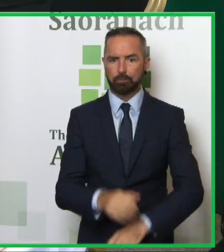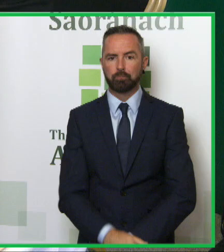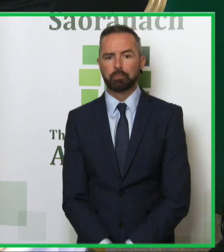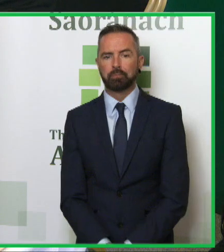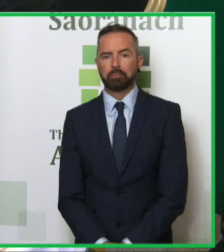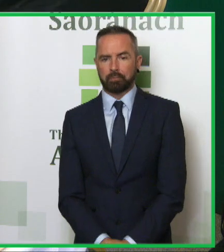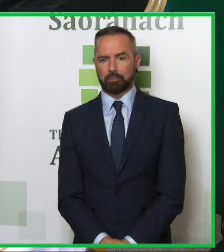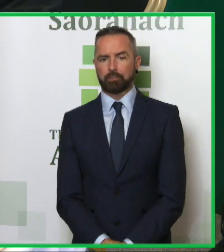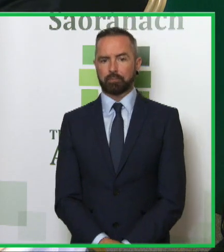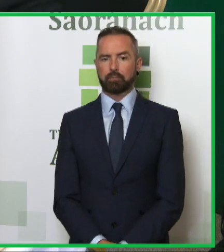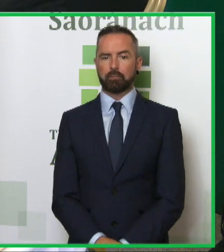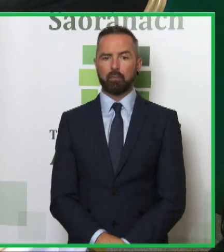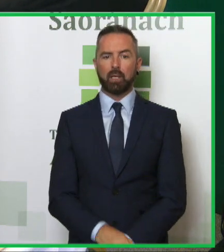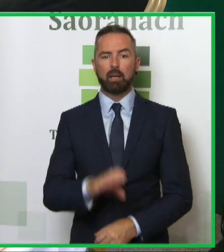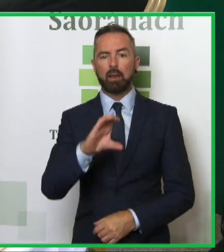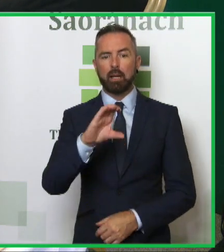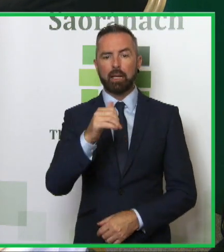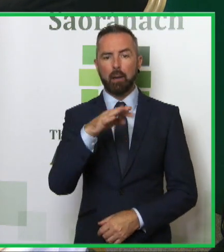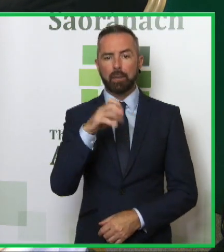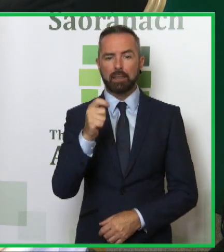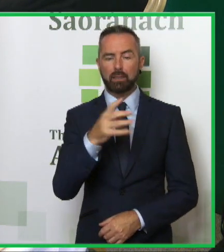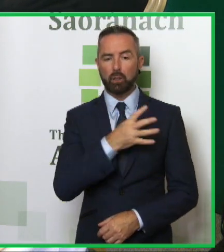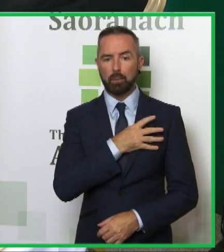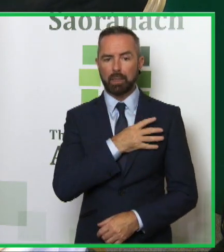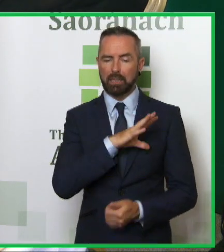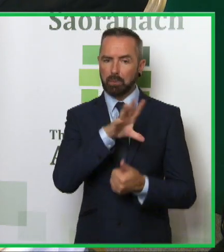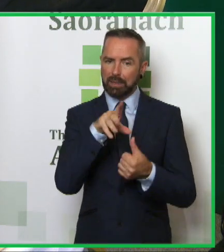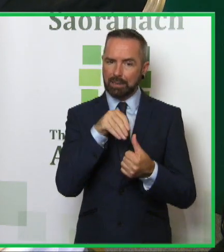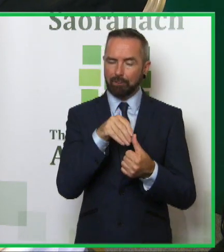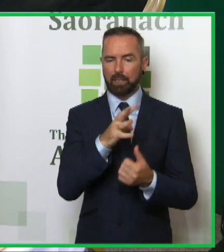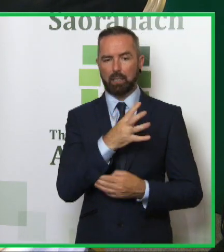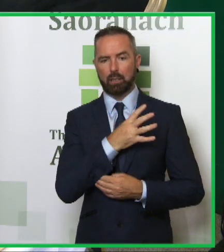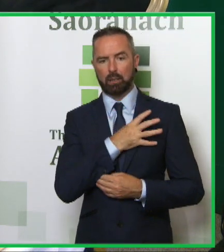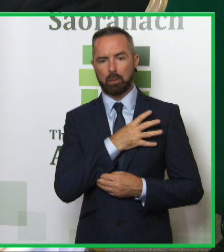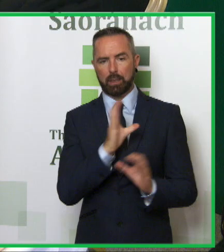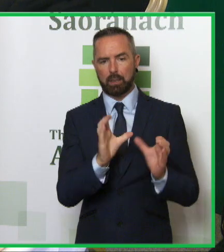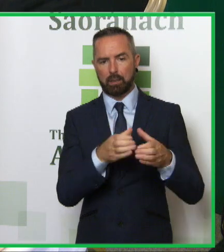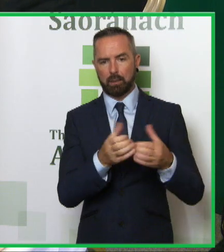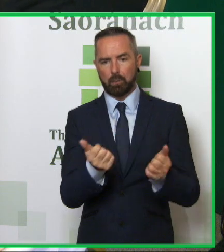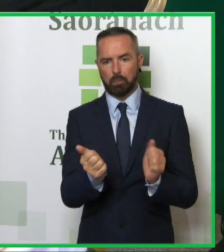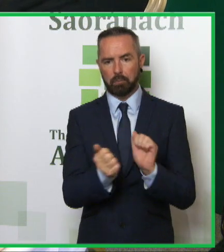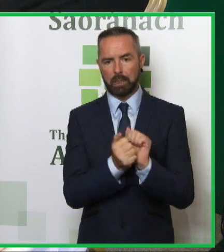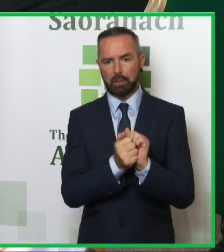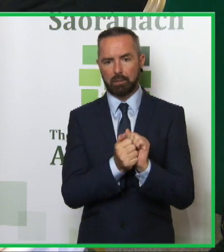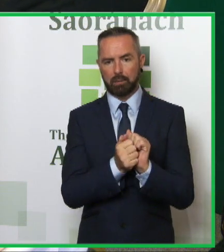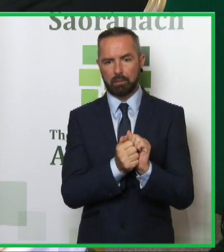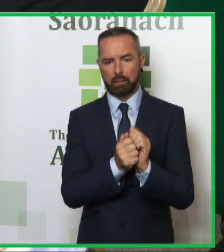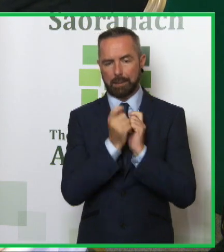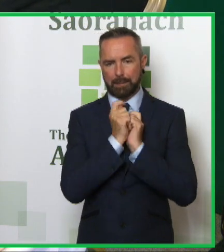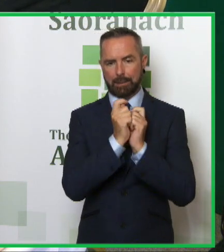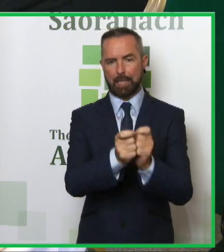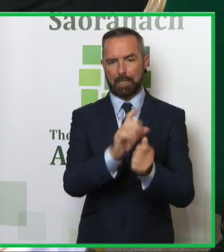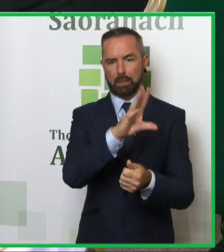cabinet committee references is a dedicated cabinet committee. Yeah. Okay. Yeah, and that way you get your point of it addressed. So dedicated and that